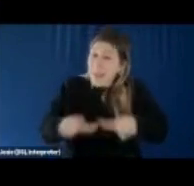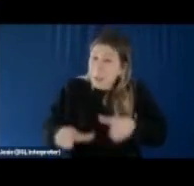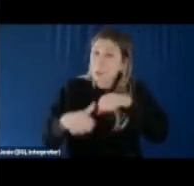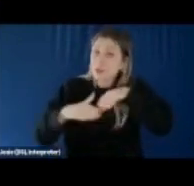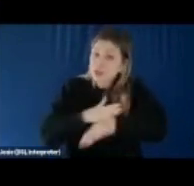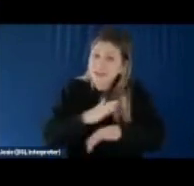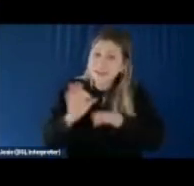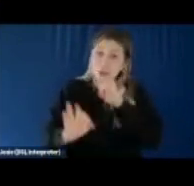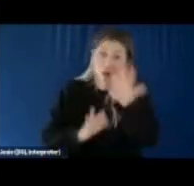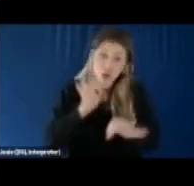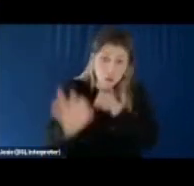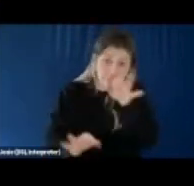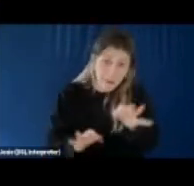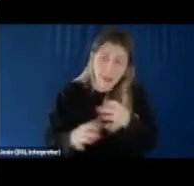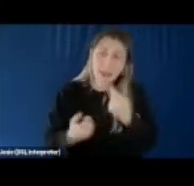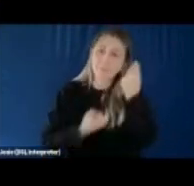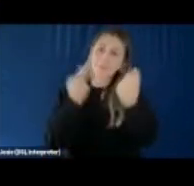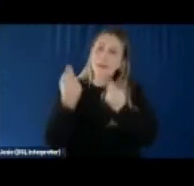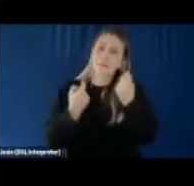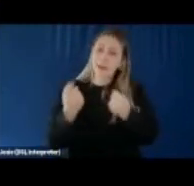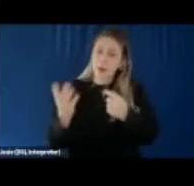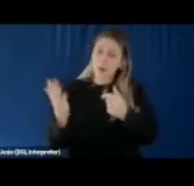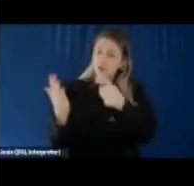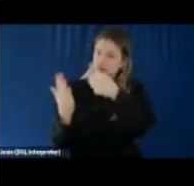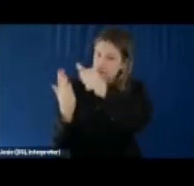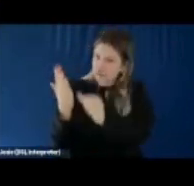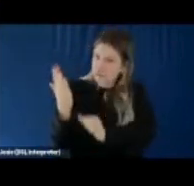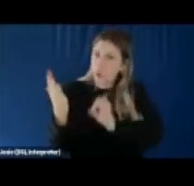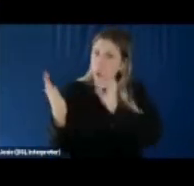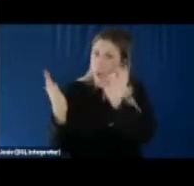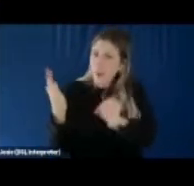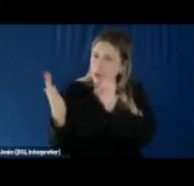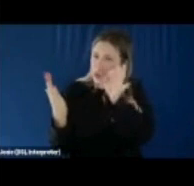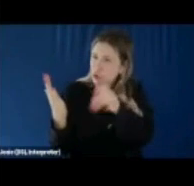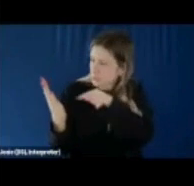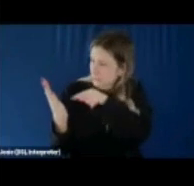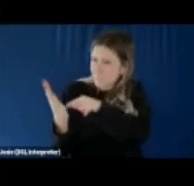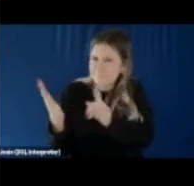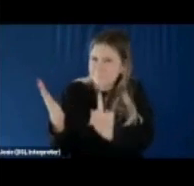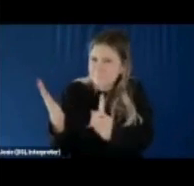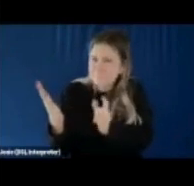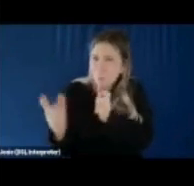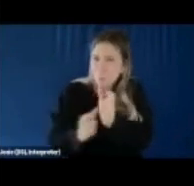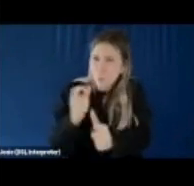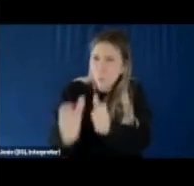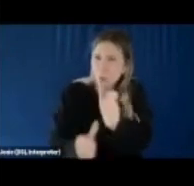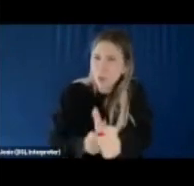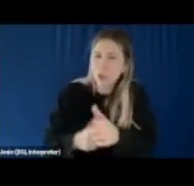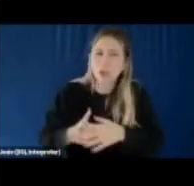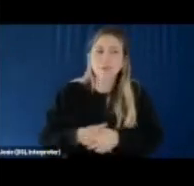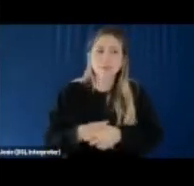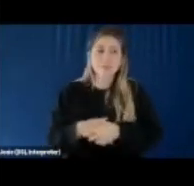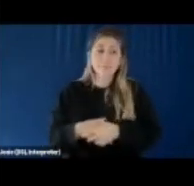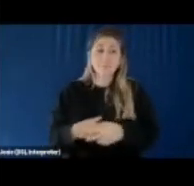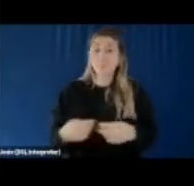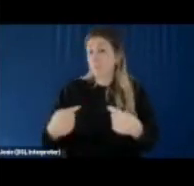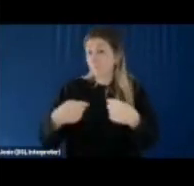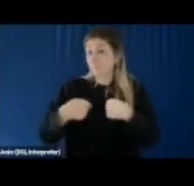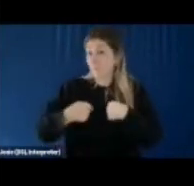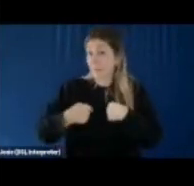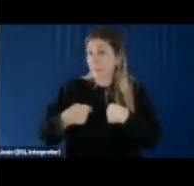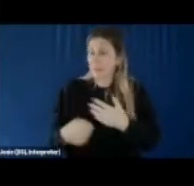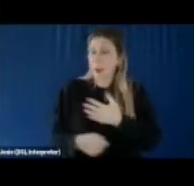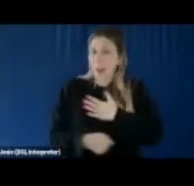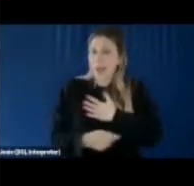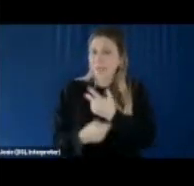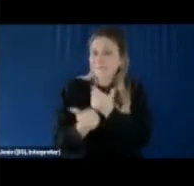the text that you have in during the survey. I don't know if I'm a bit odd, but I like to kind of be funny with that